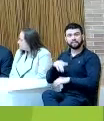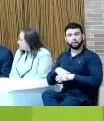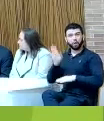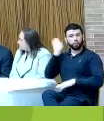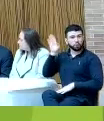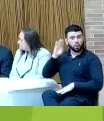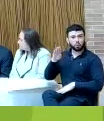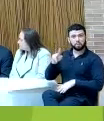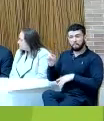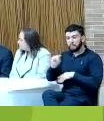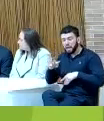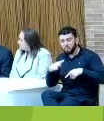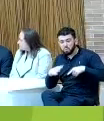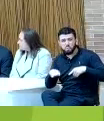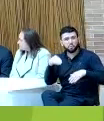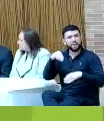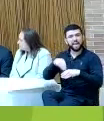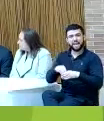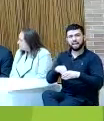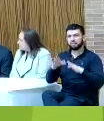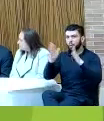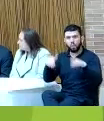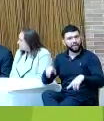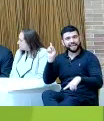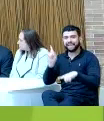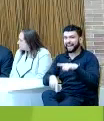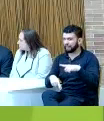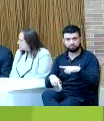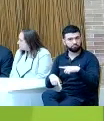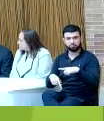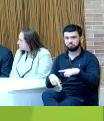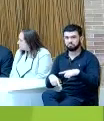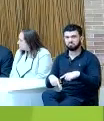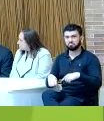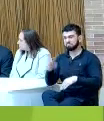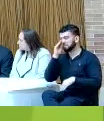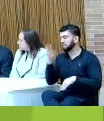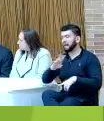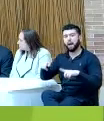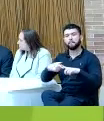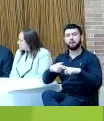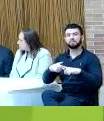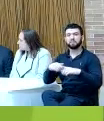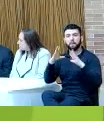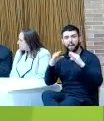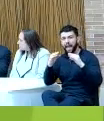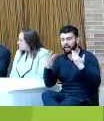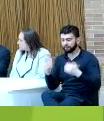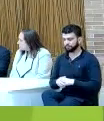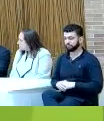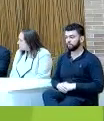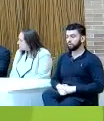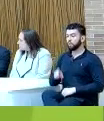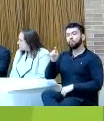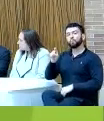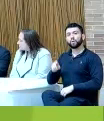the house not even on a pad a we we pad um visit requests to confirm proper maintenance